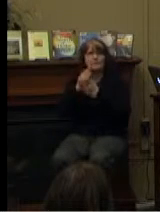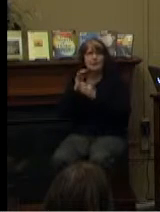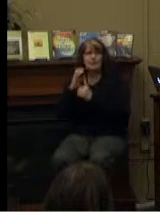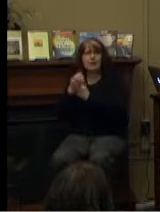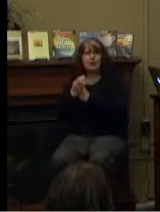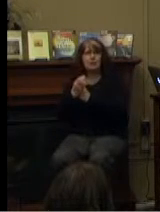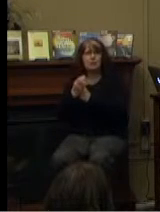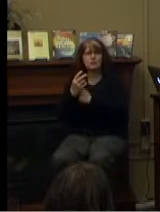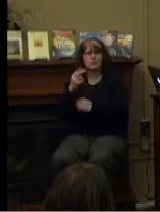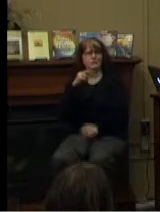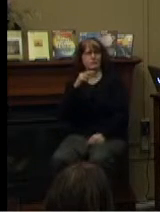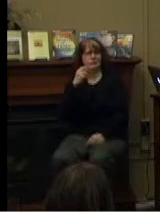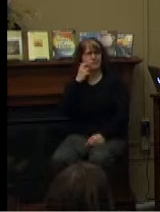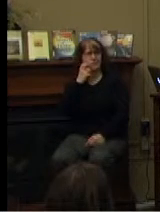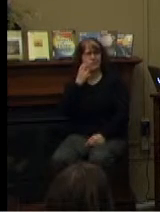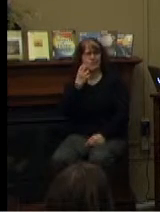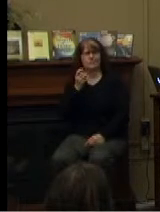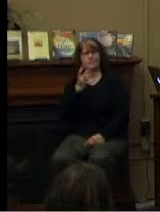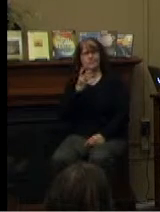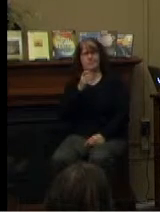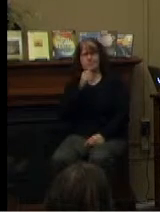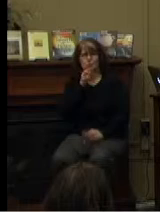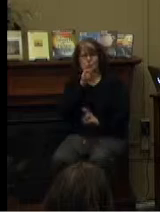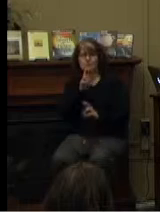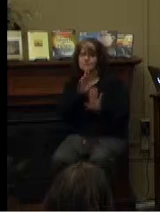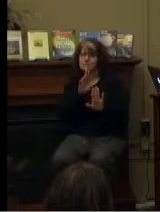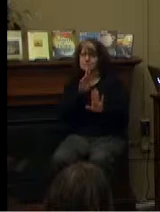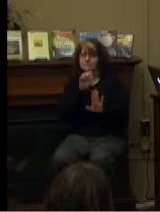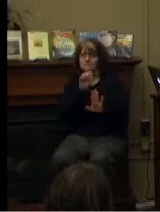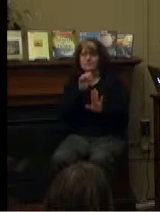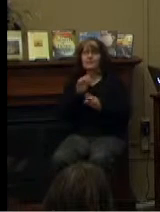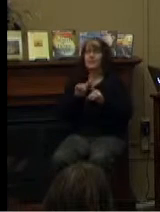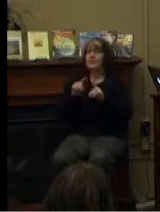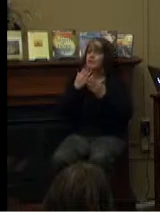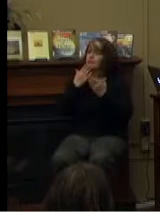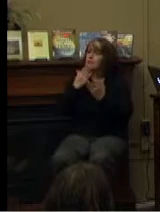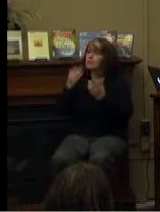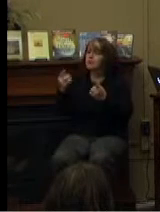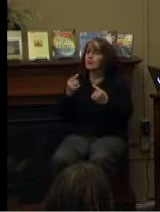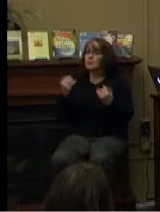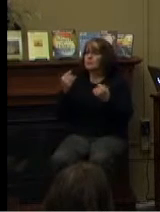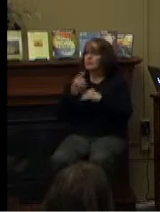that way. But I just really want to thank you guys for coming today.